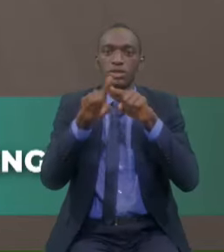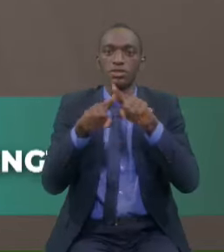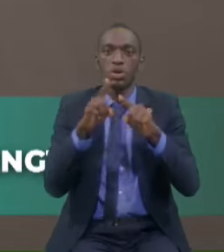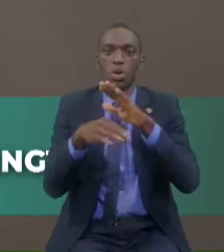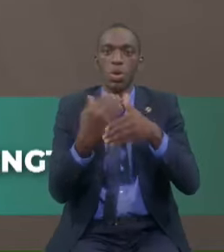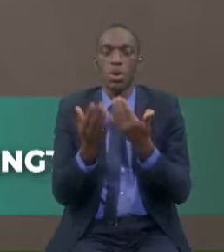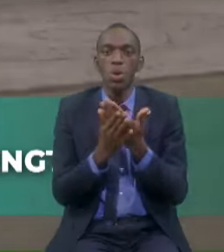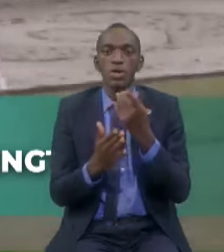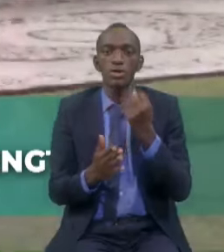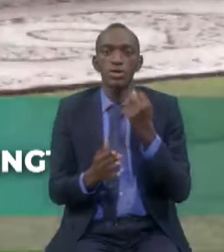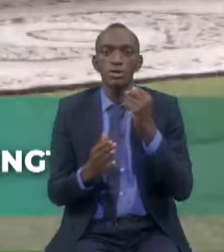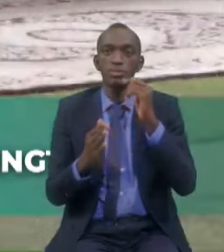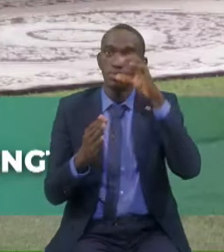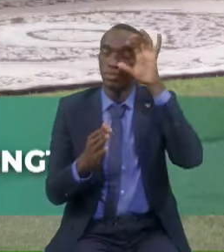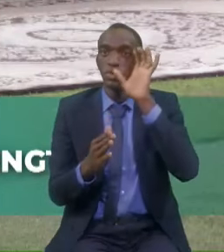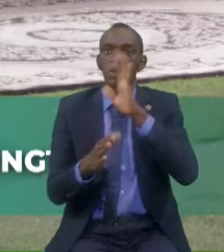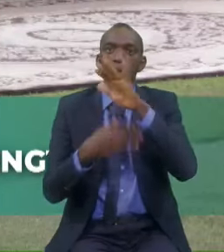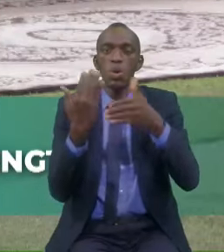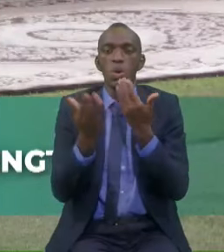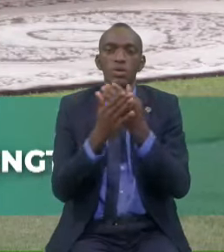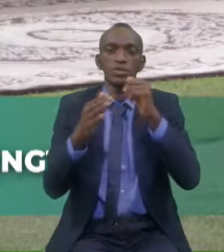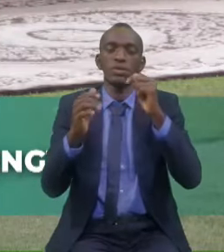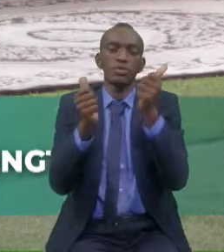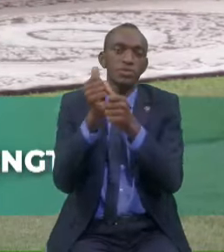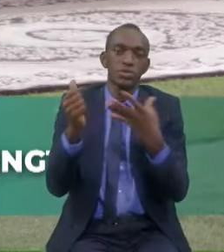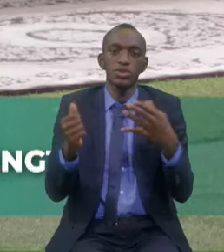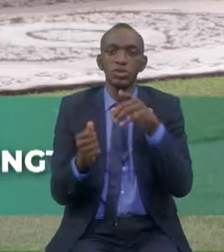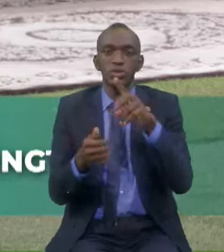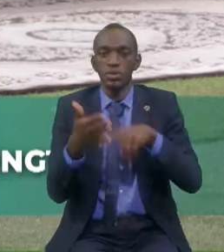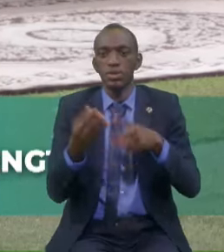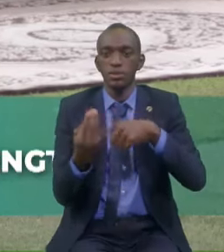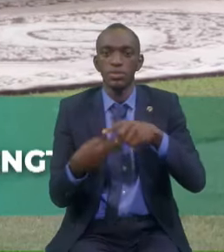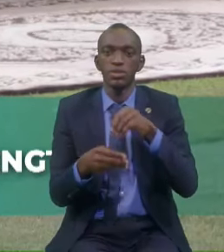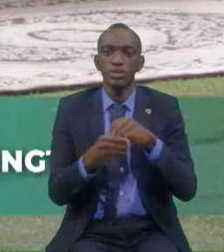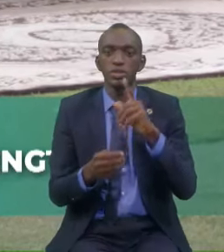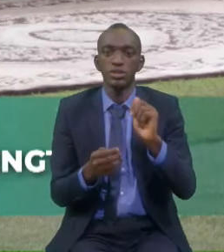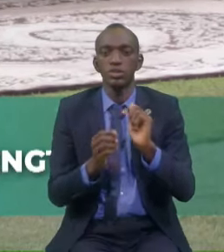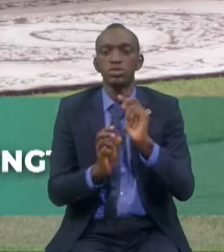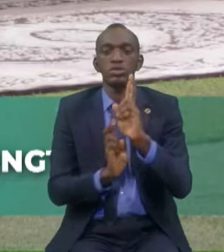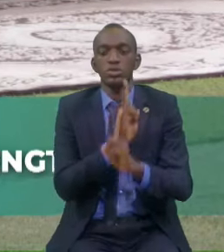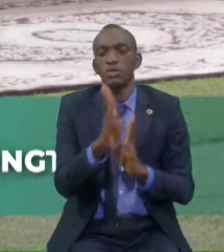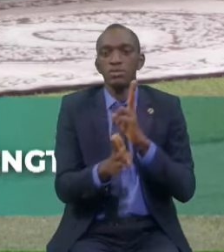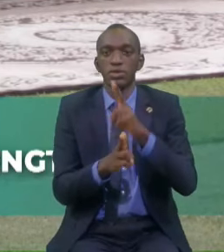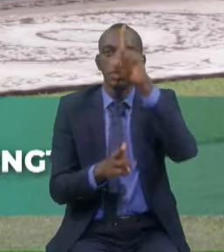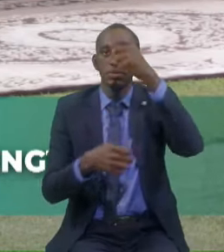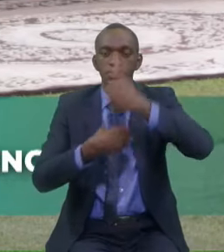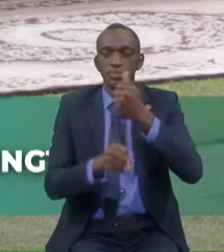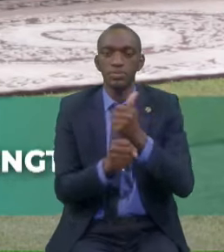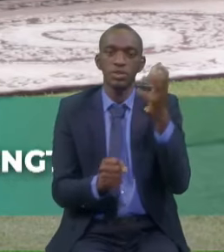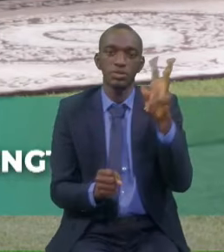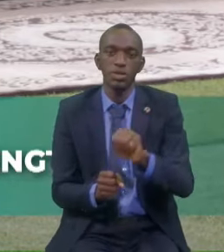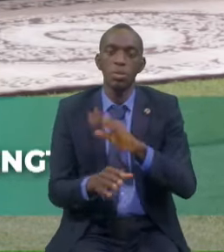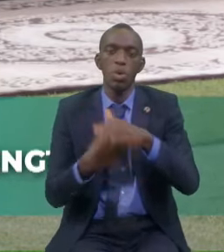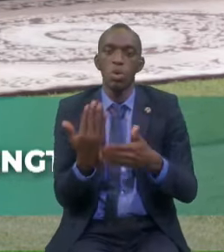read about in the universe, he made them all. If he made them all, whatever needs to